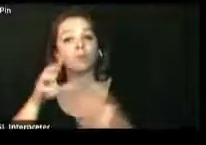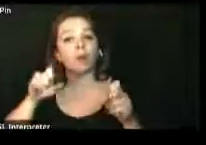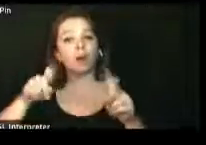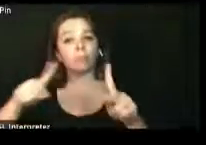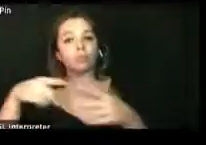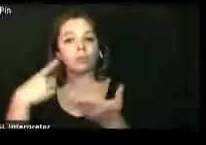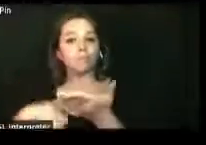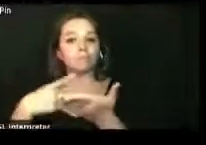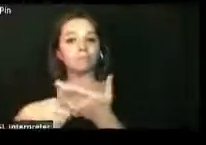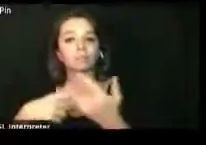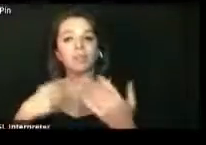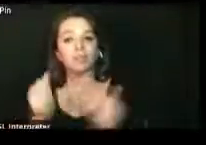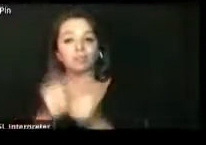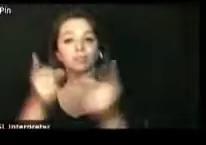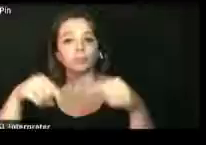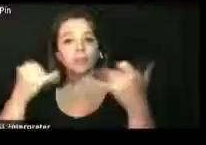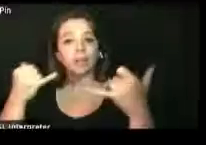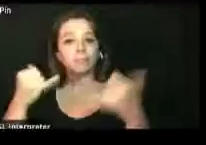Thank you.